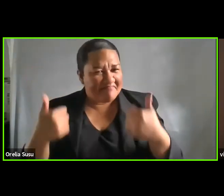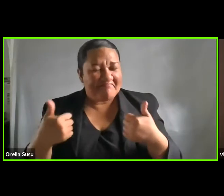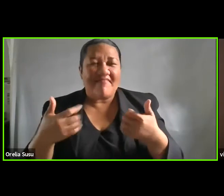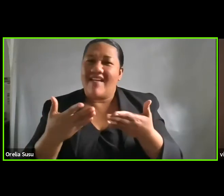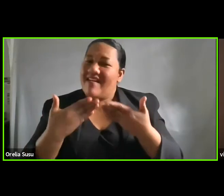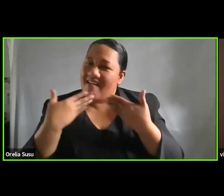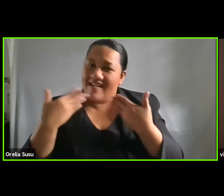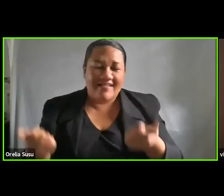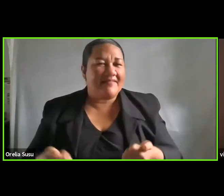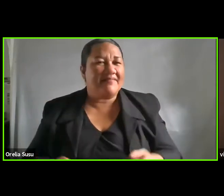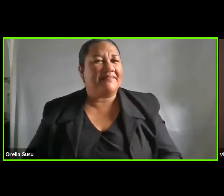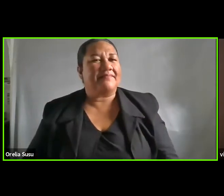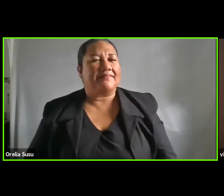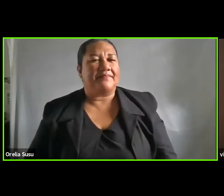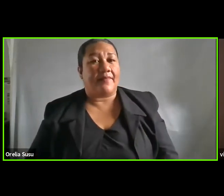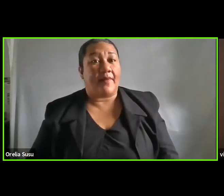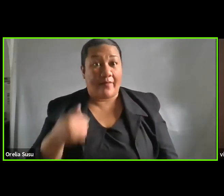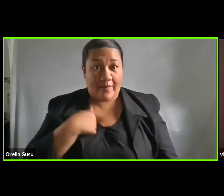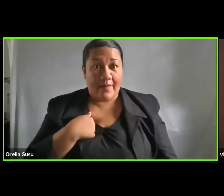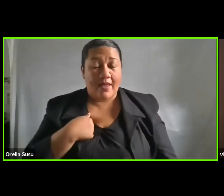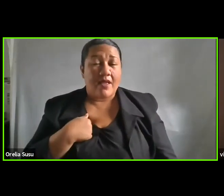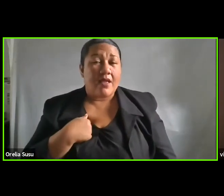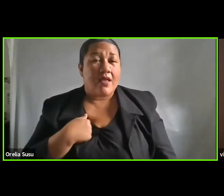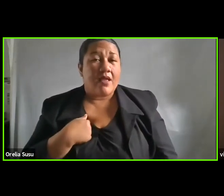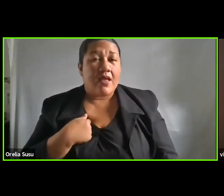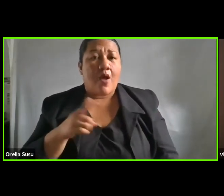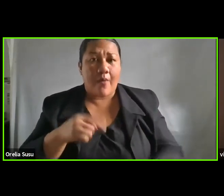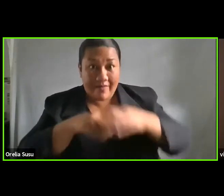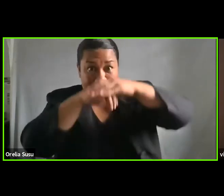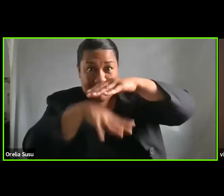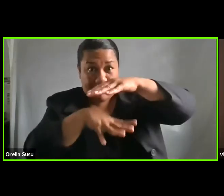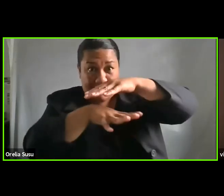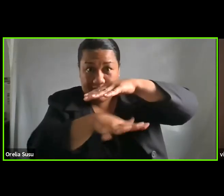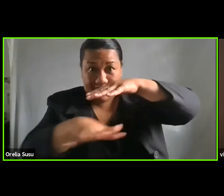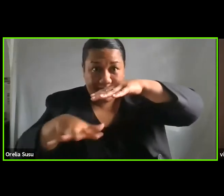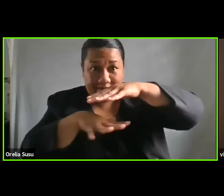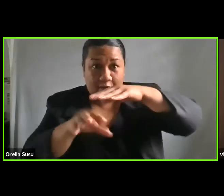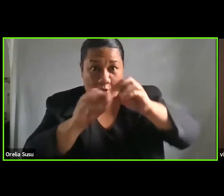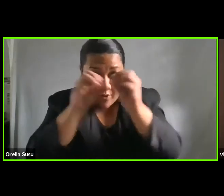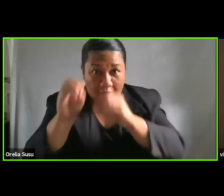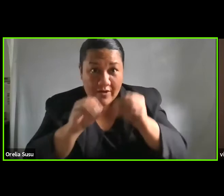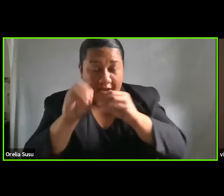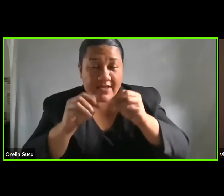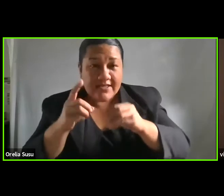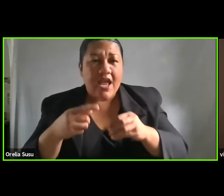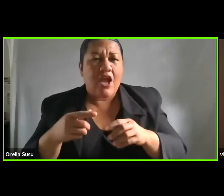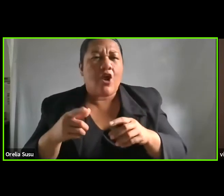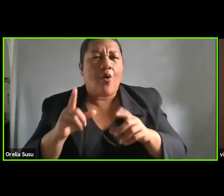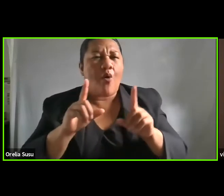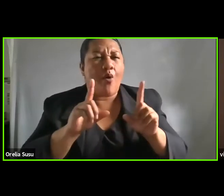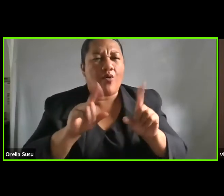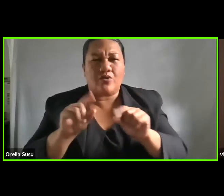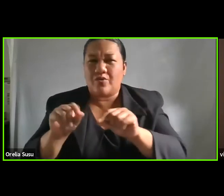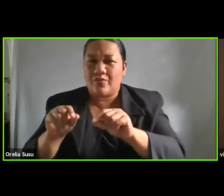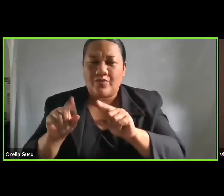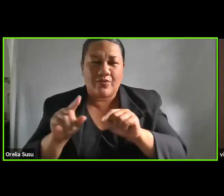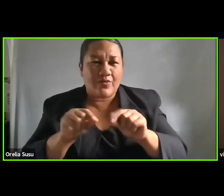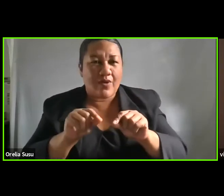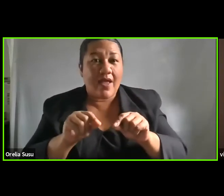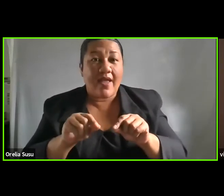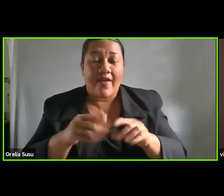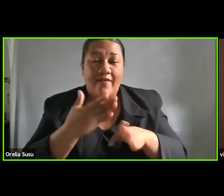So for me, in this meeting, as a grassroots organizer, mobilizing LBT, a families builder being at the front line in the work that